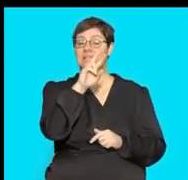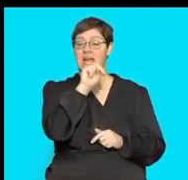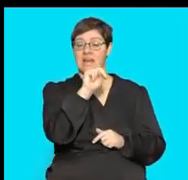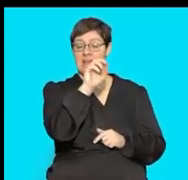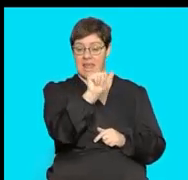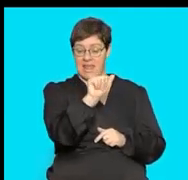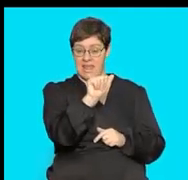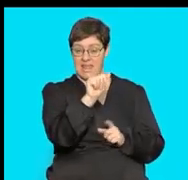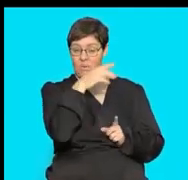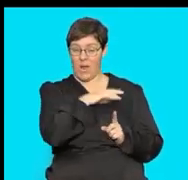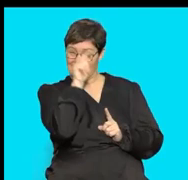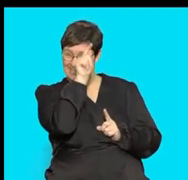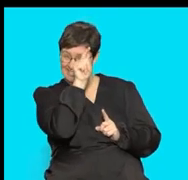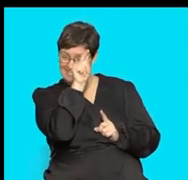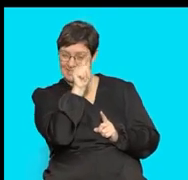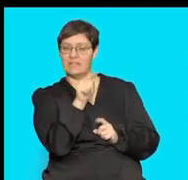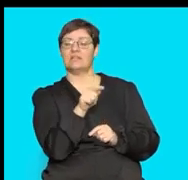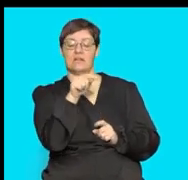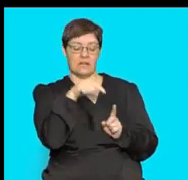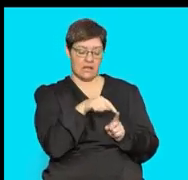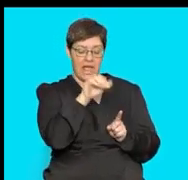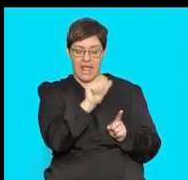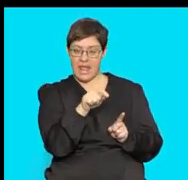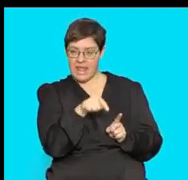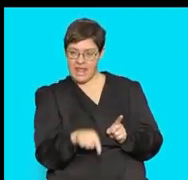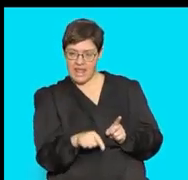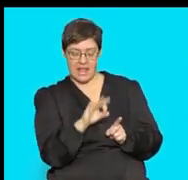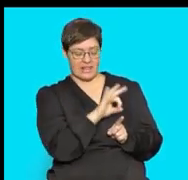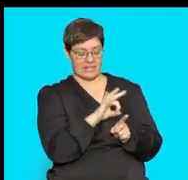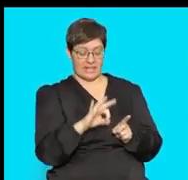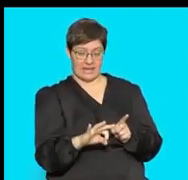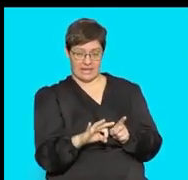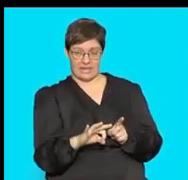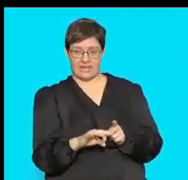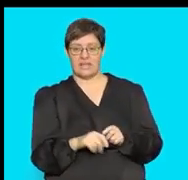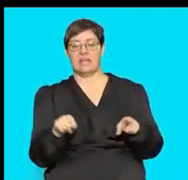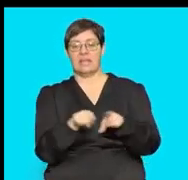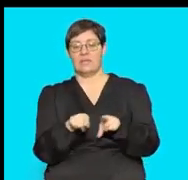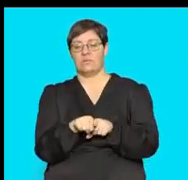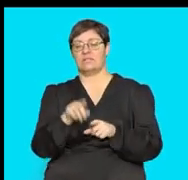sine A, remember we're using this half pair, sine A over